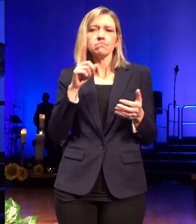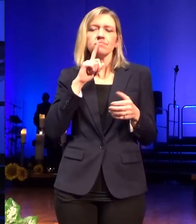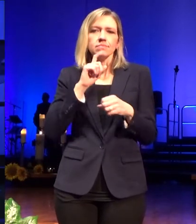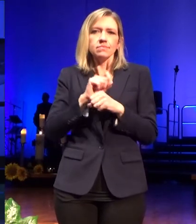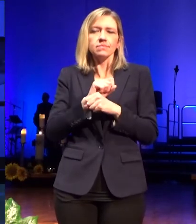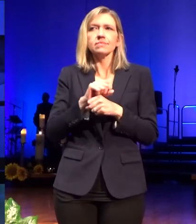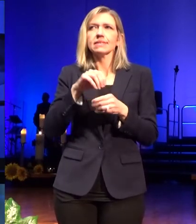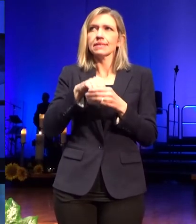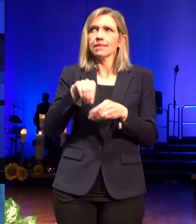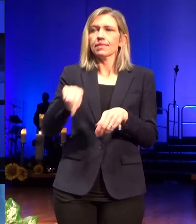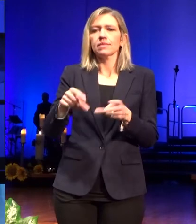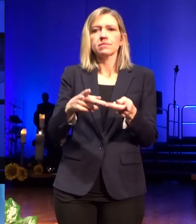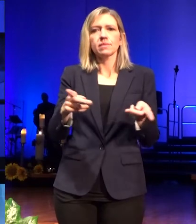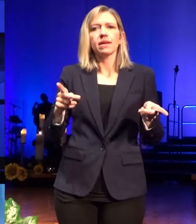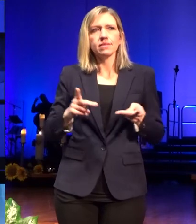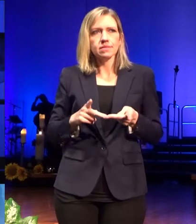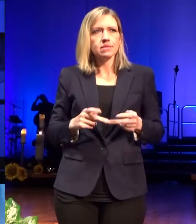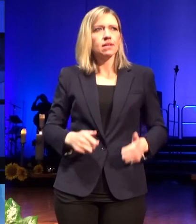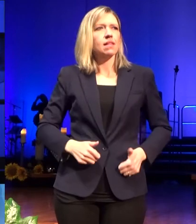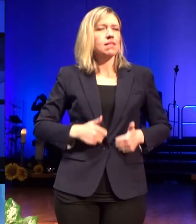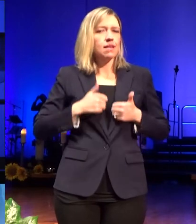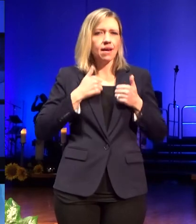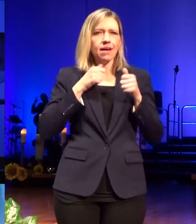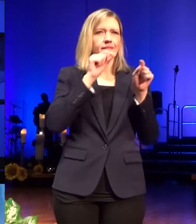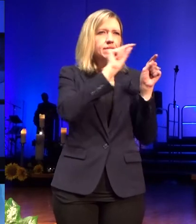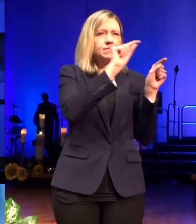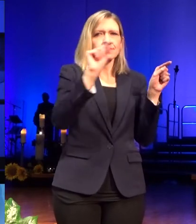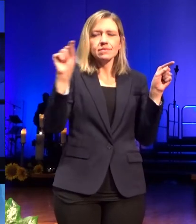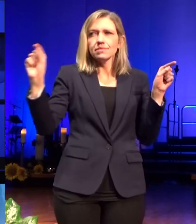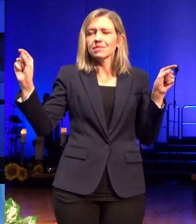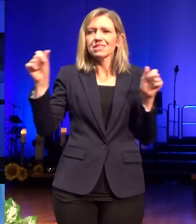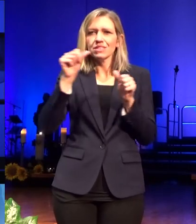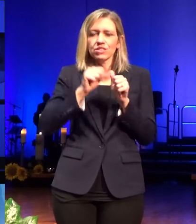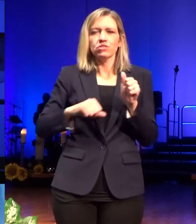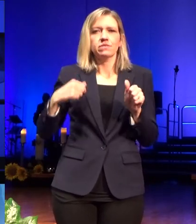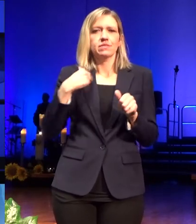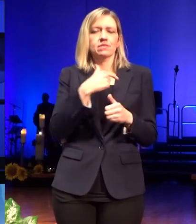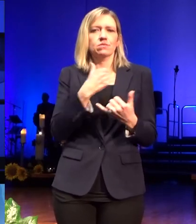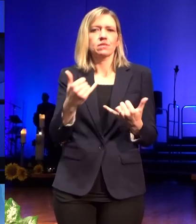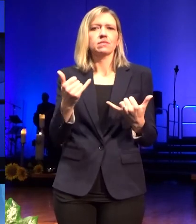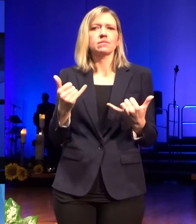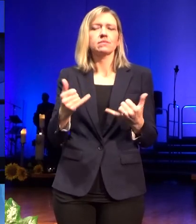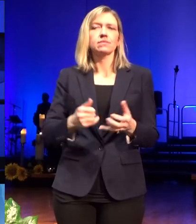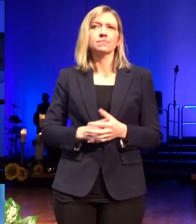indeed in this place and alive in each one of us right now.